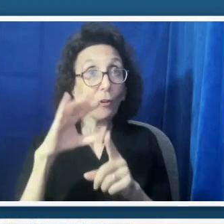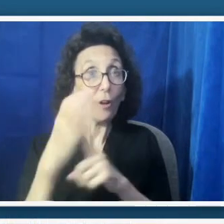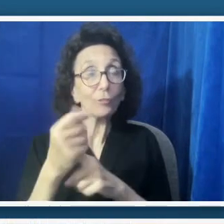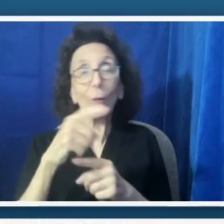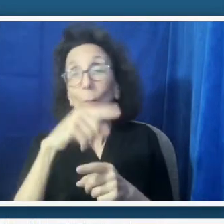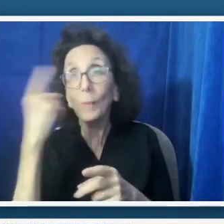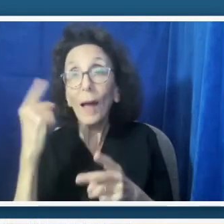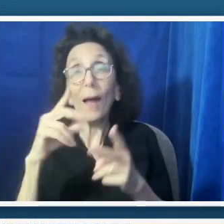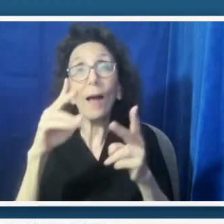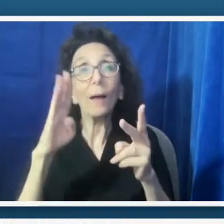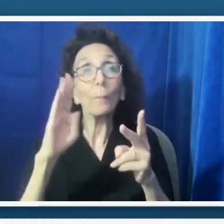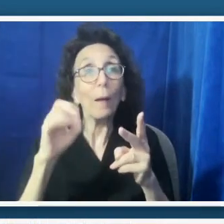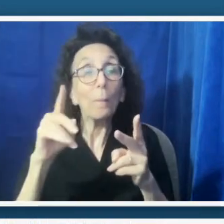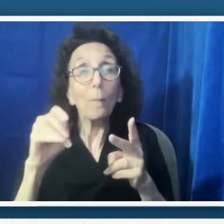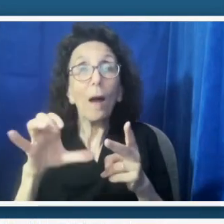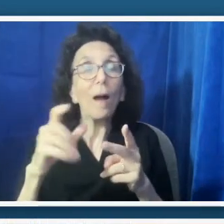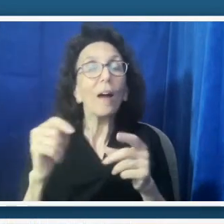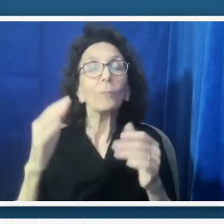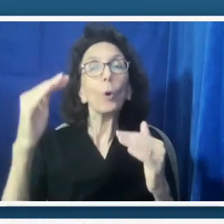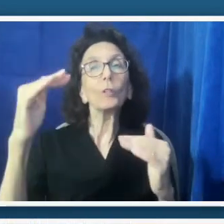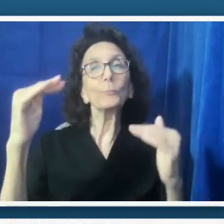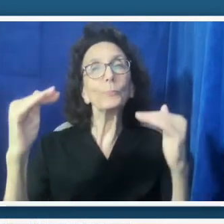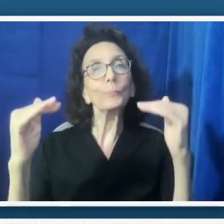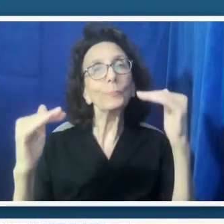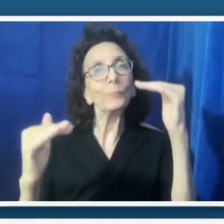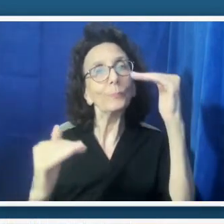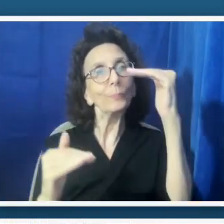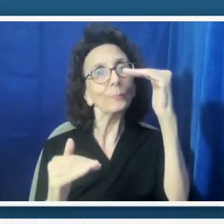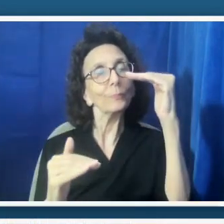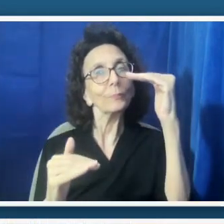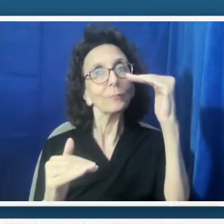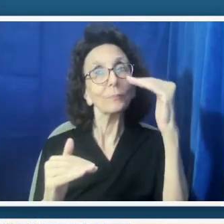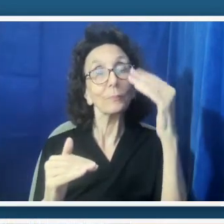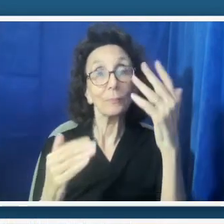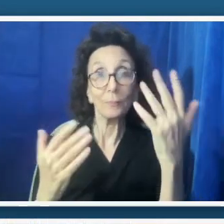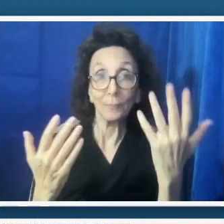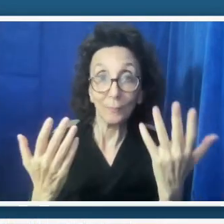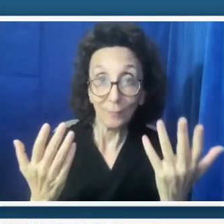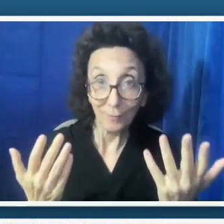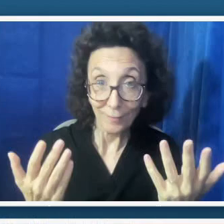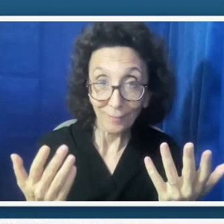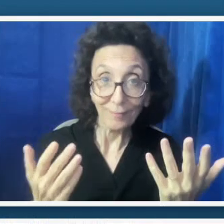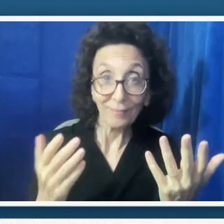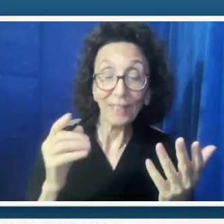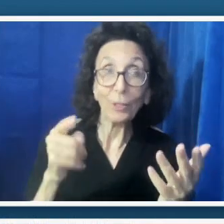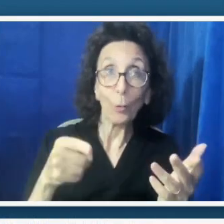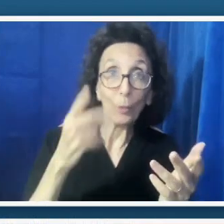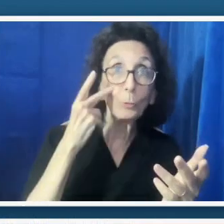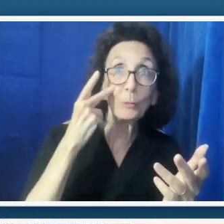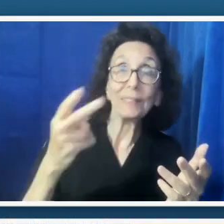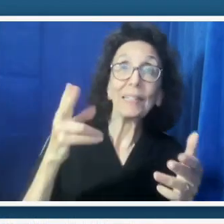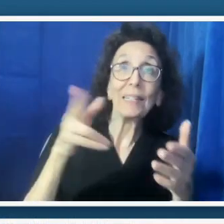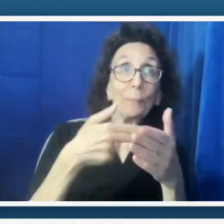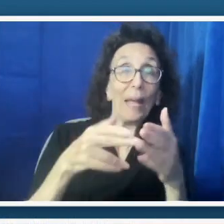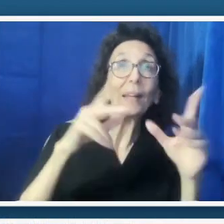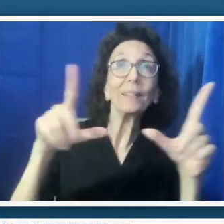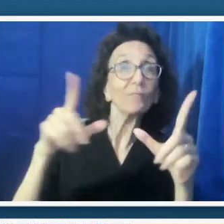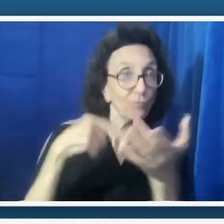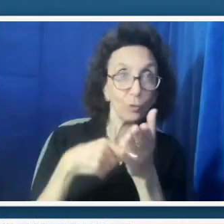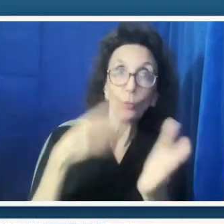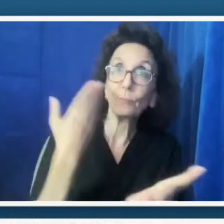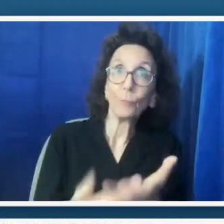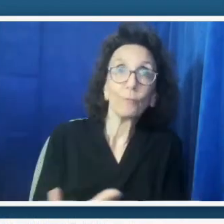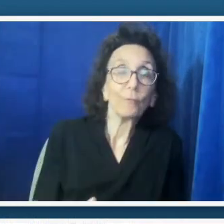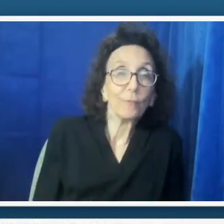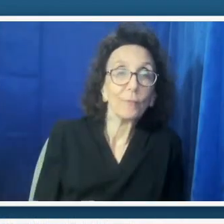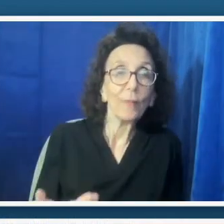were, seen as more subservient. And that's really reflected in the subjects that got chosen. And again, this was, these were sanctioned